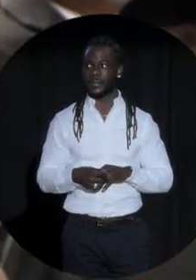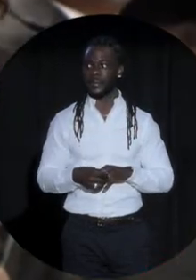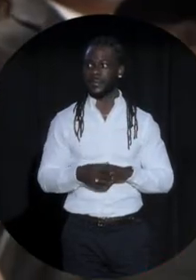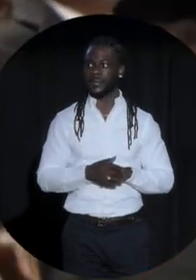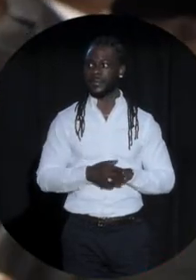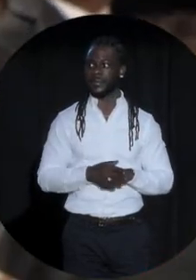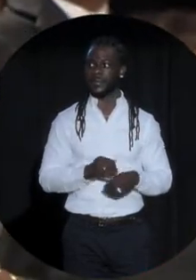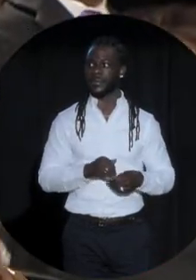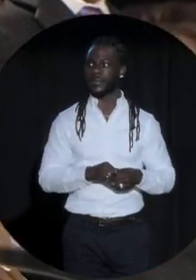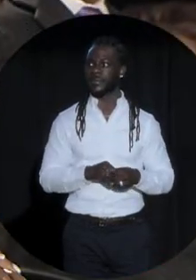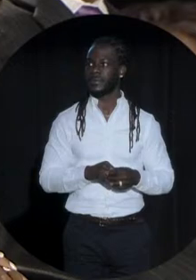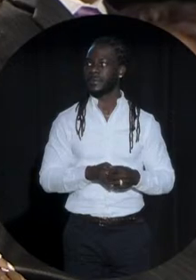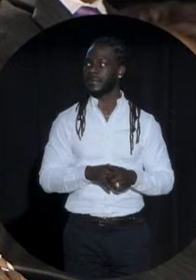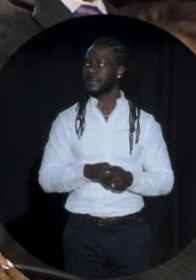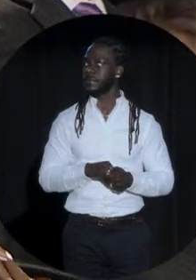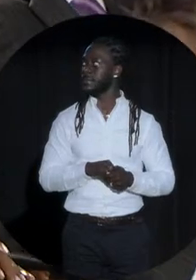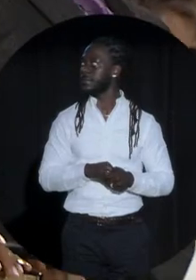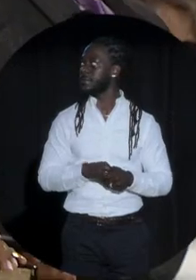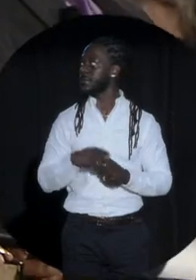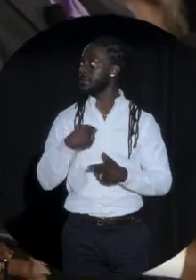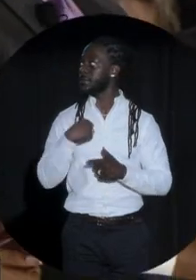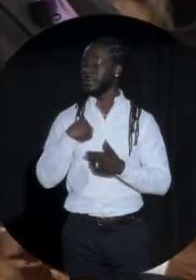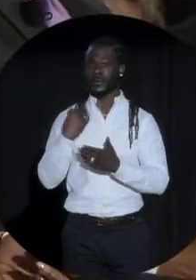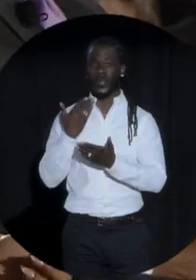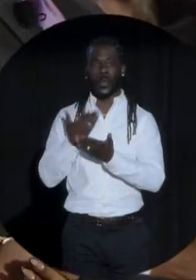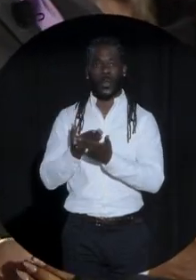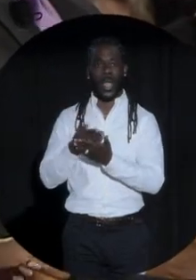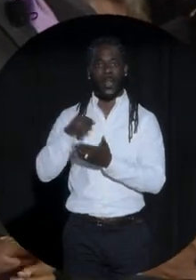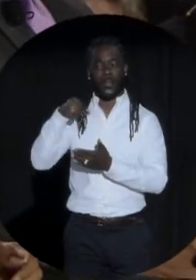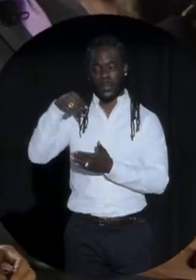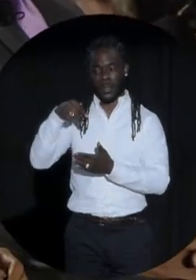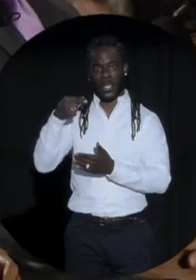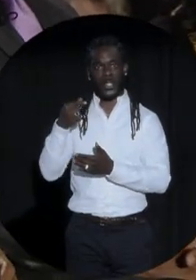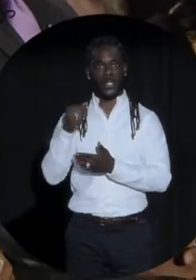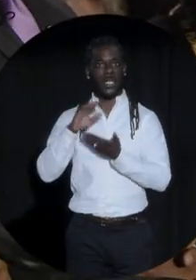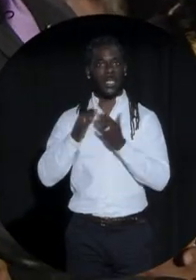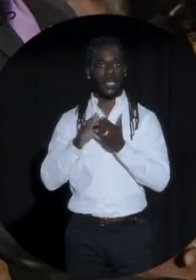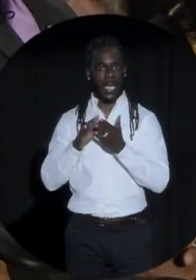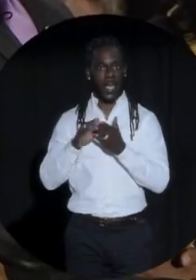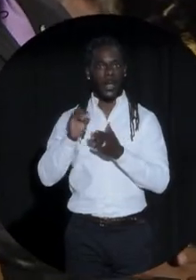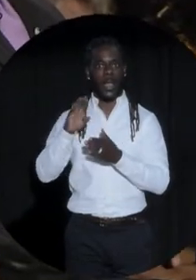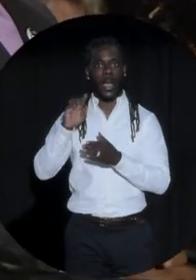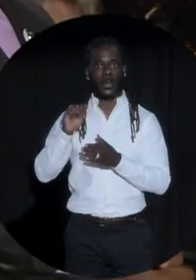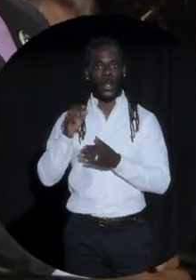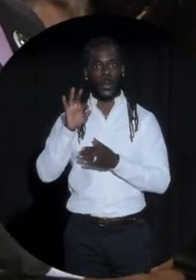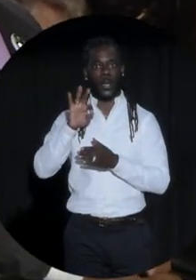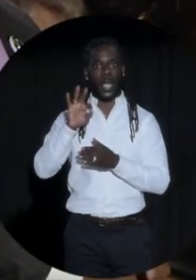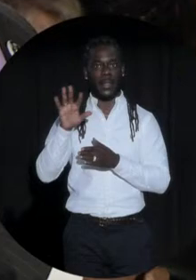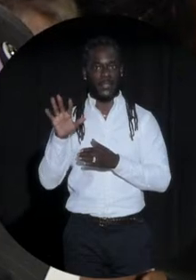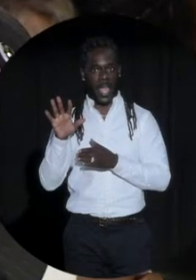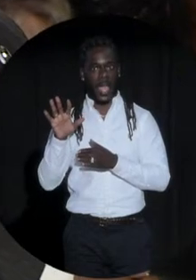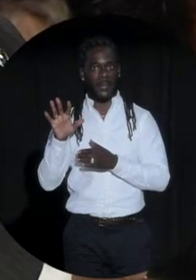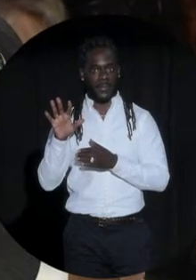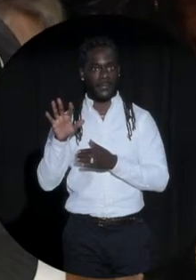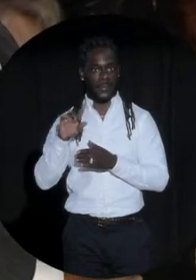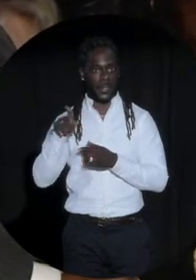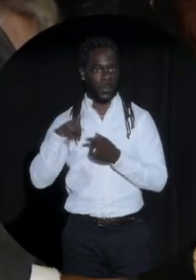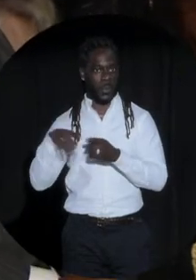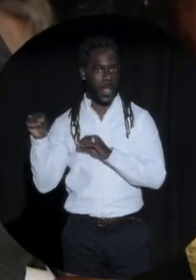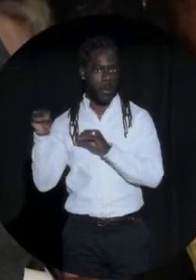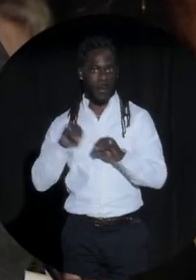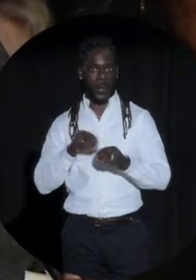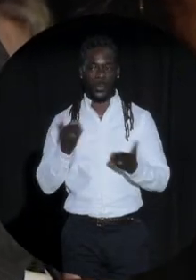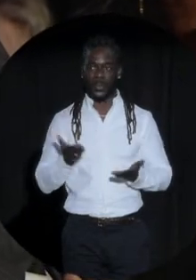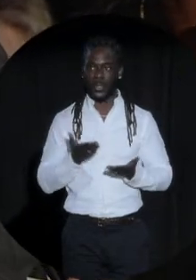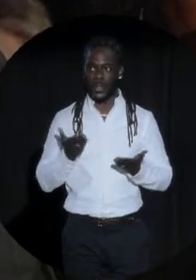You know, I arrived in the land of Prince George's County in October of 1995, and I will tell you